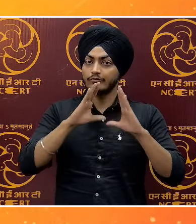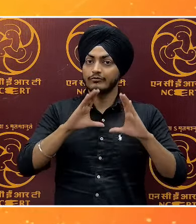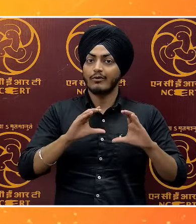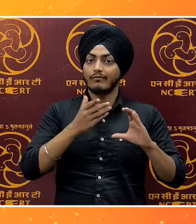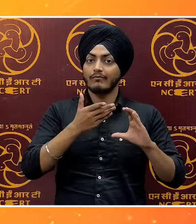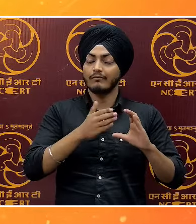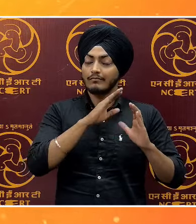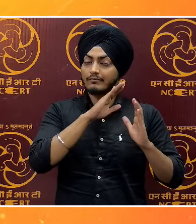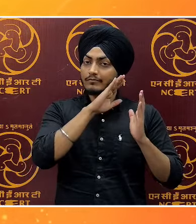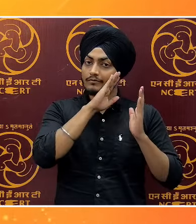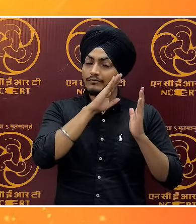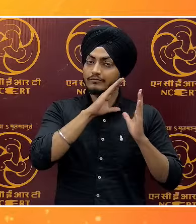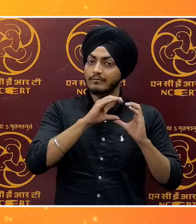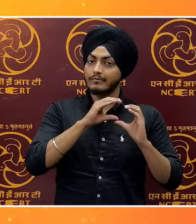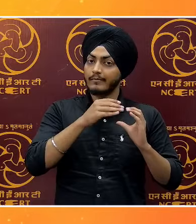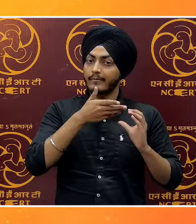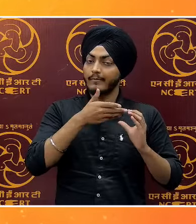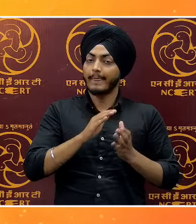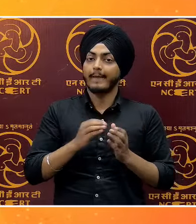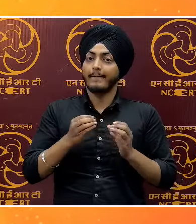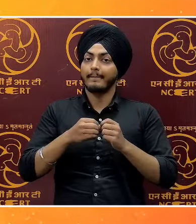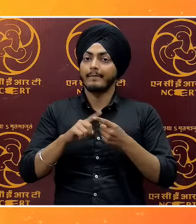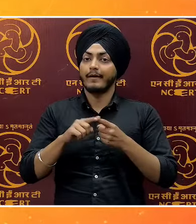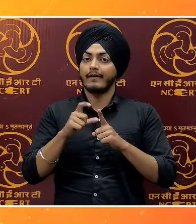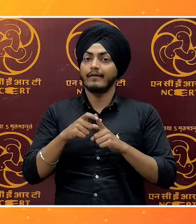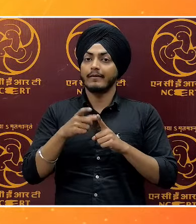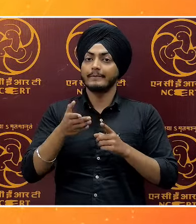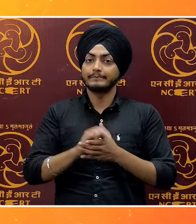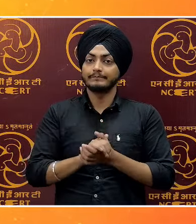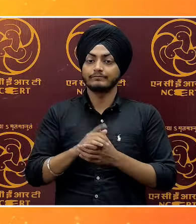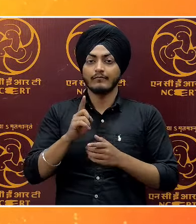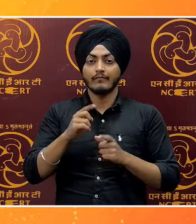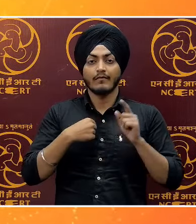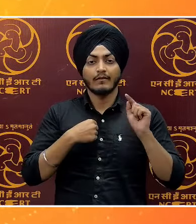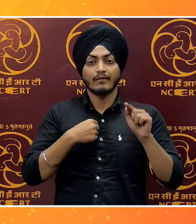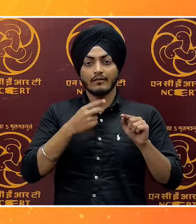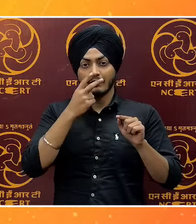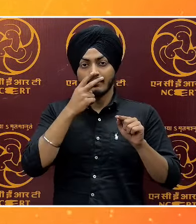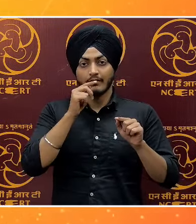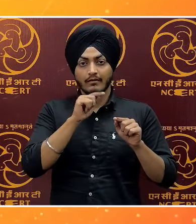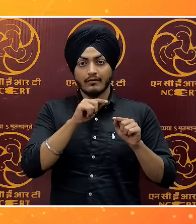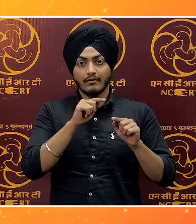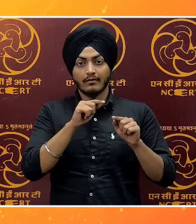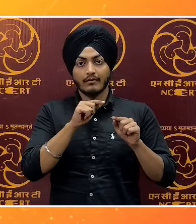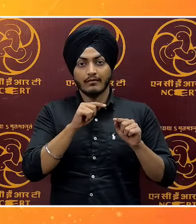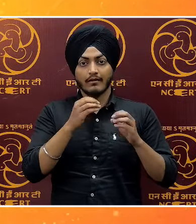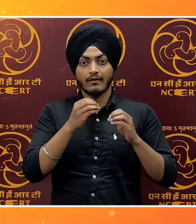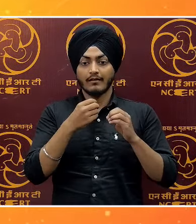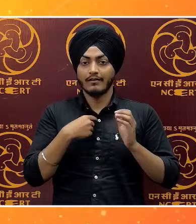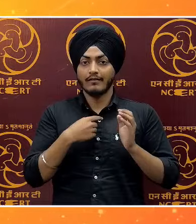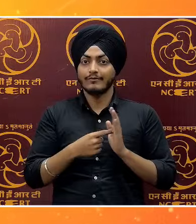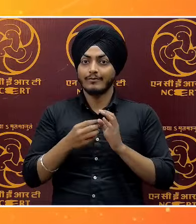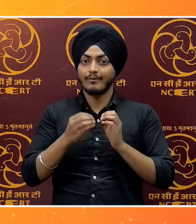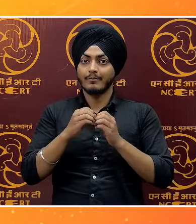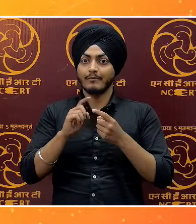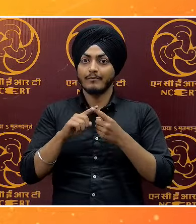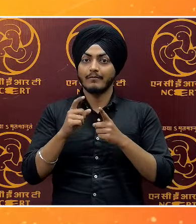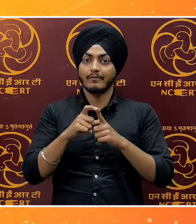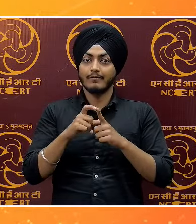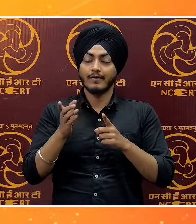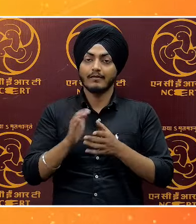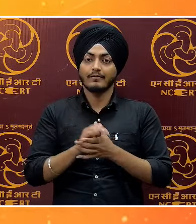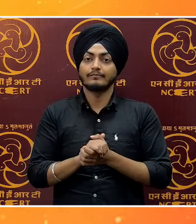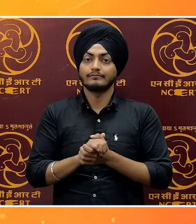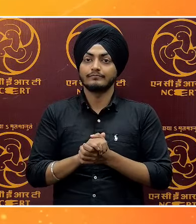Wow. And there inside the bedroom, you can see one thing. What is it, Harpreet? It's a bed. Definitely, it's a bed.